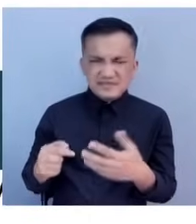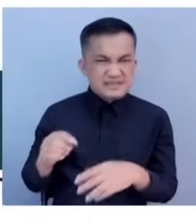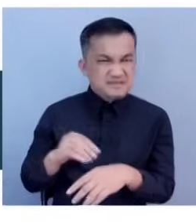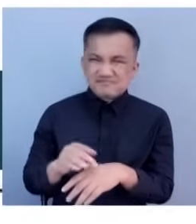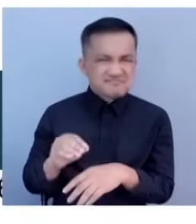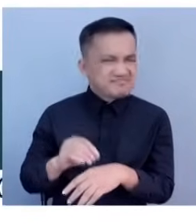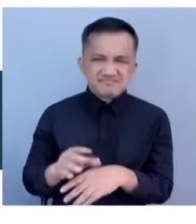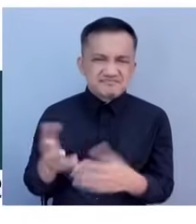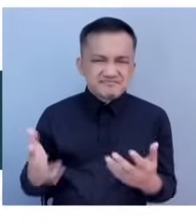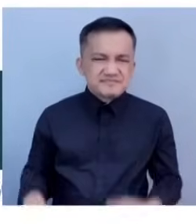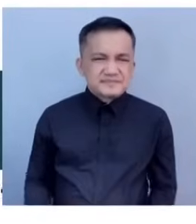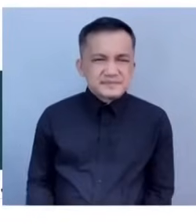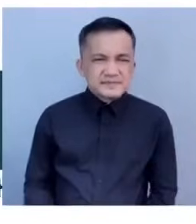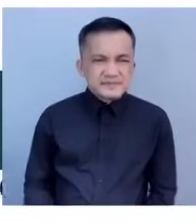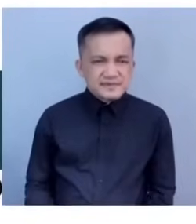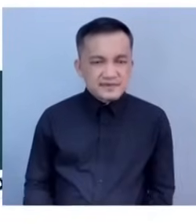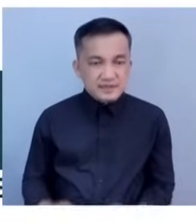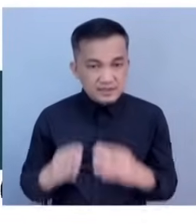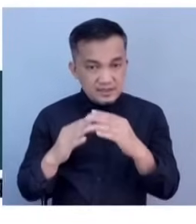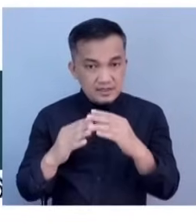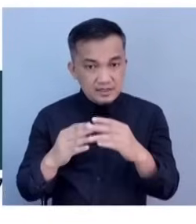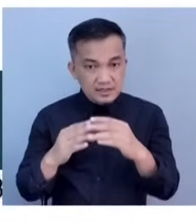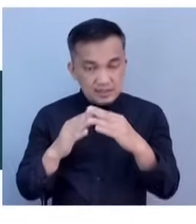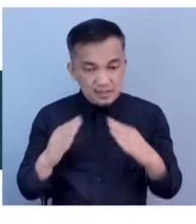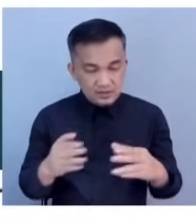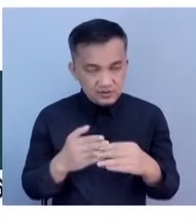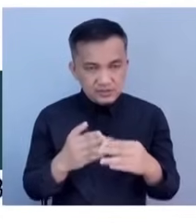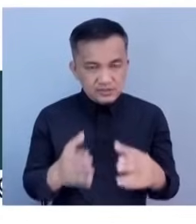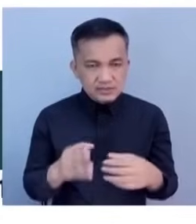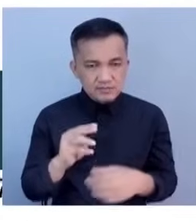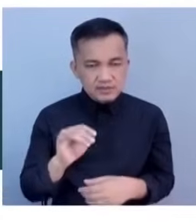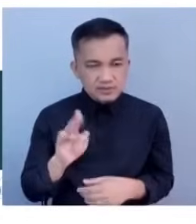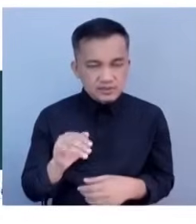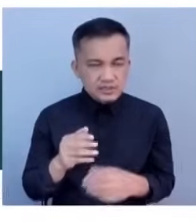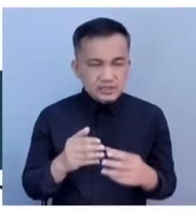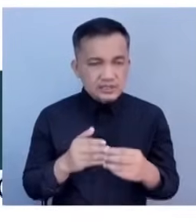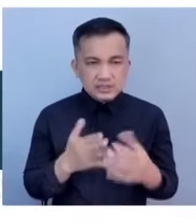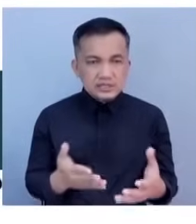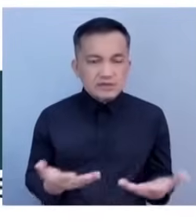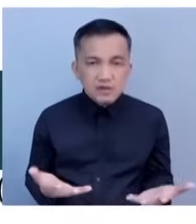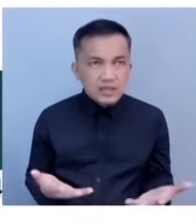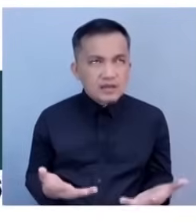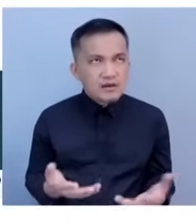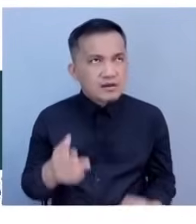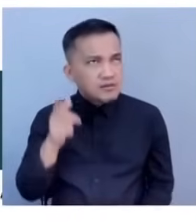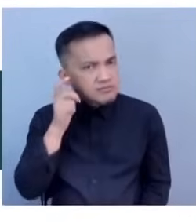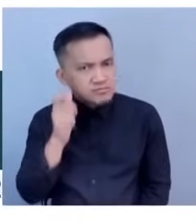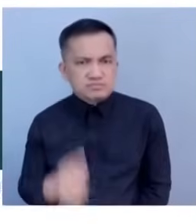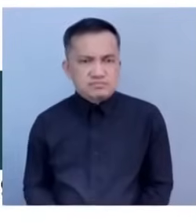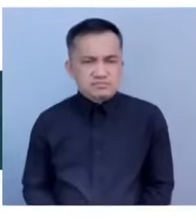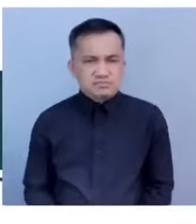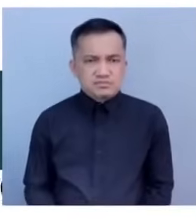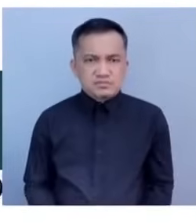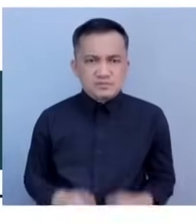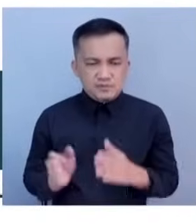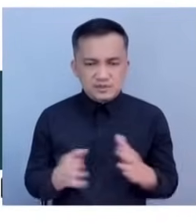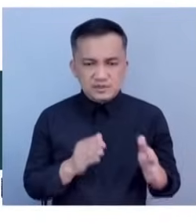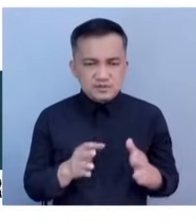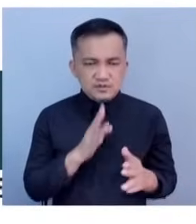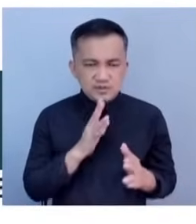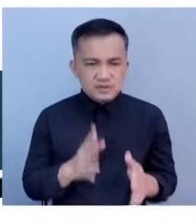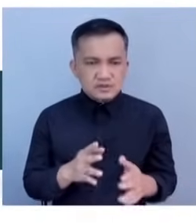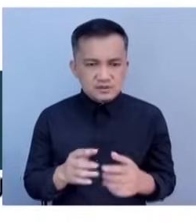advisors, house leadership, kahit yung mga minority leaders. Wala naman ako naririnig na may plano sa speaker to